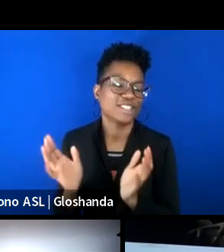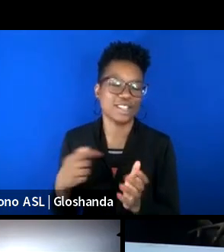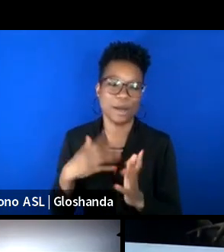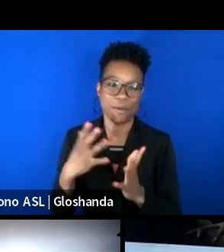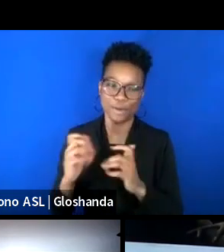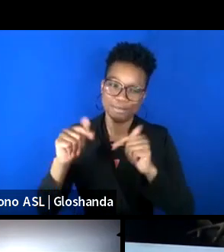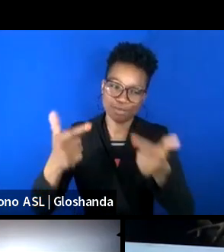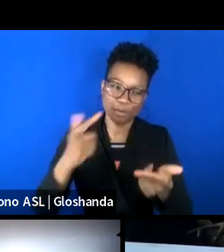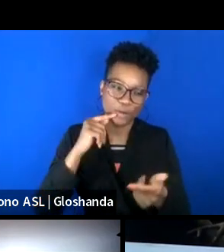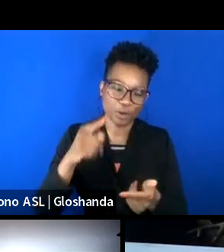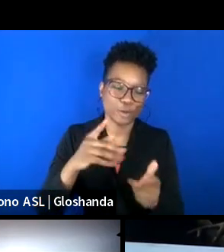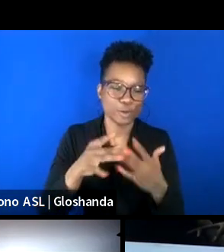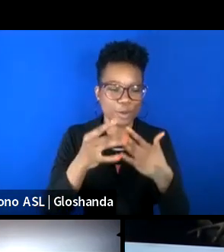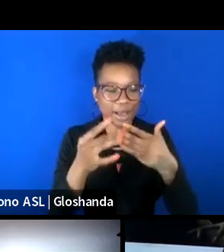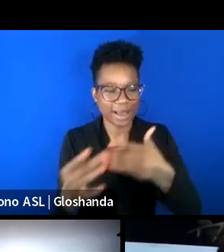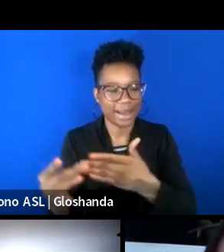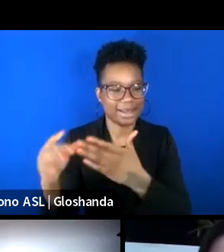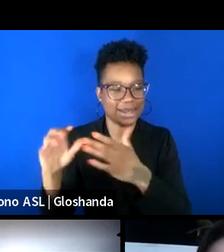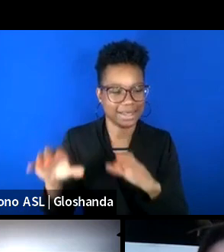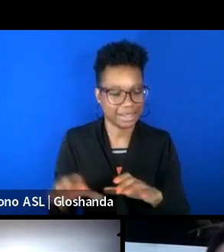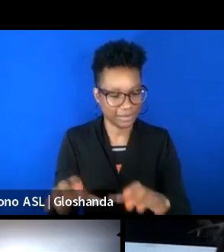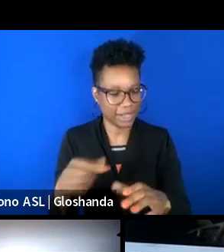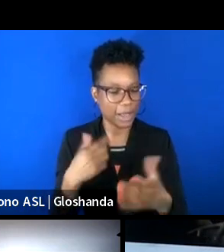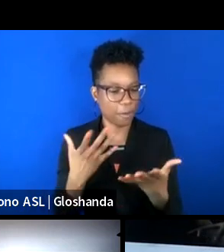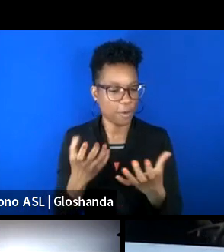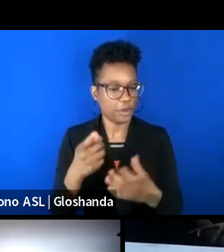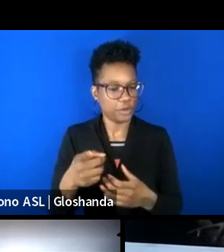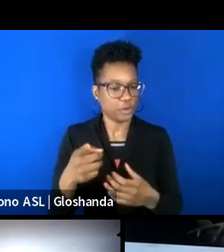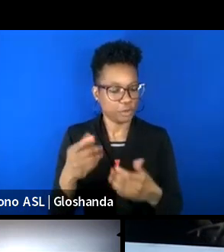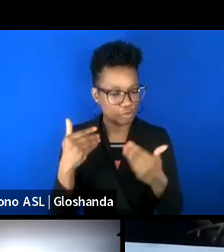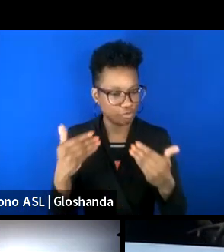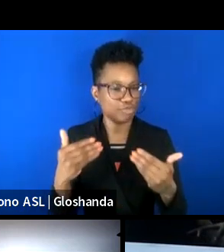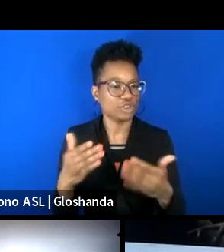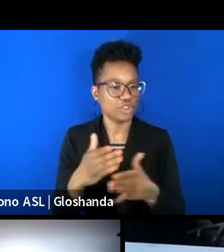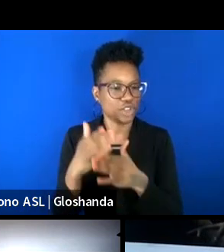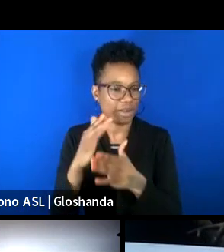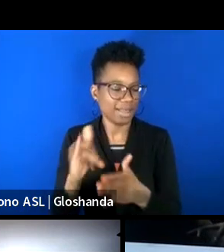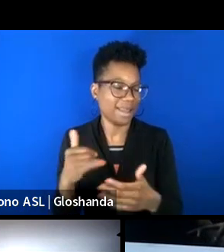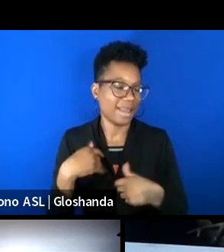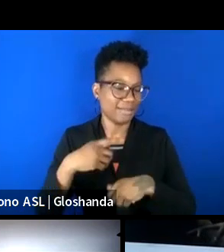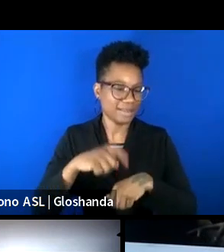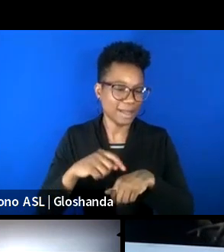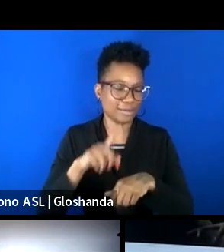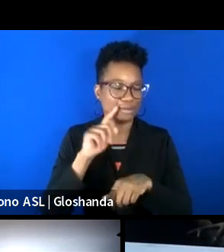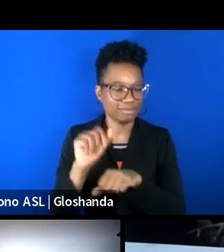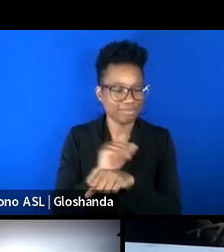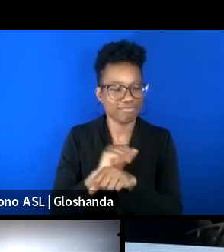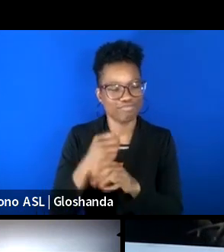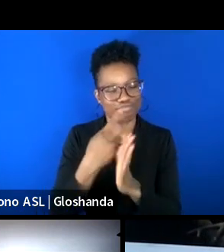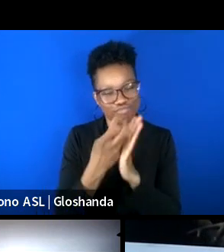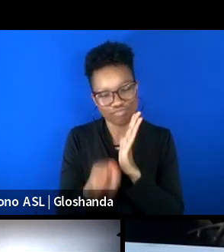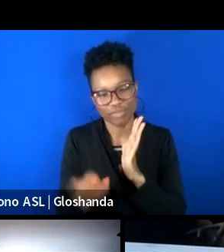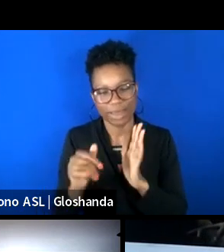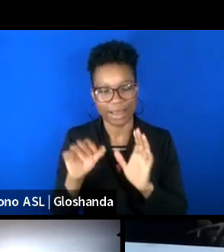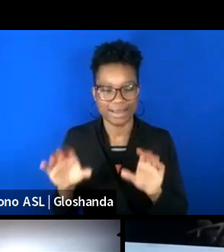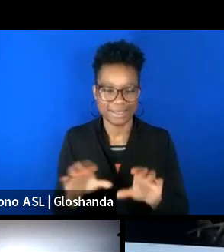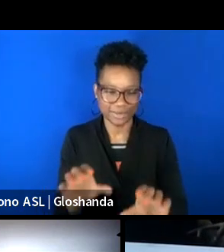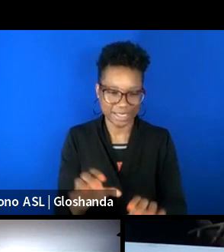you to be able to share that and have the time to be able to engage in that activity. Yeah,